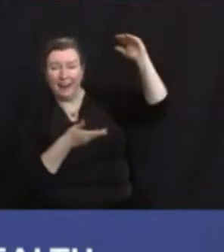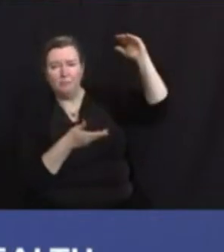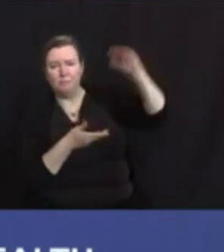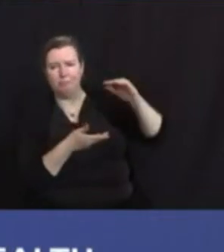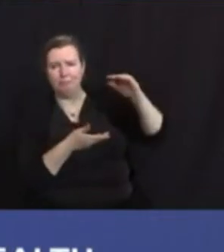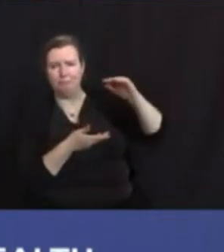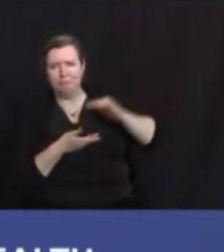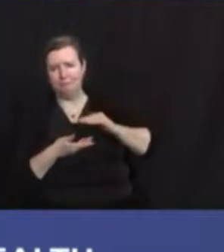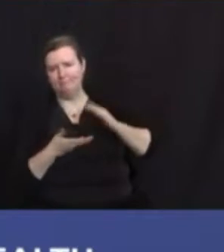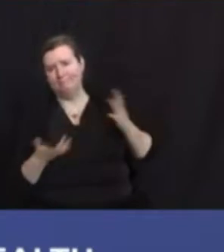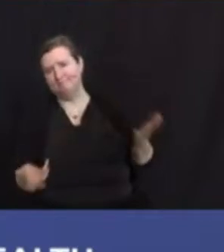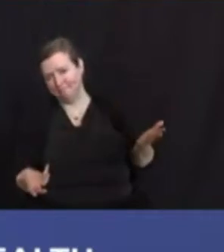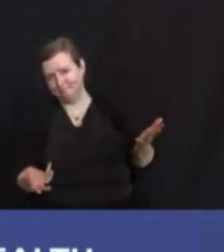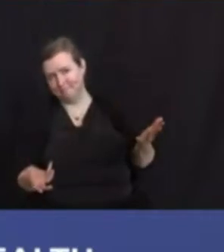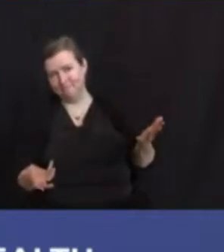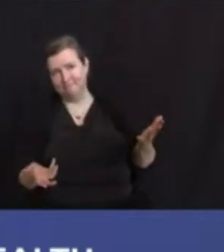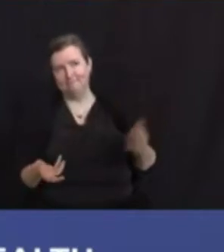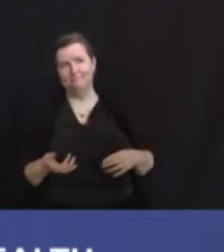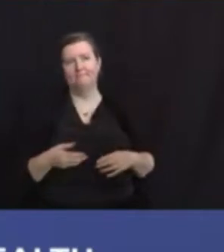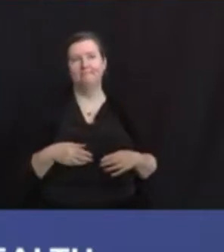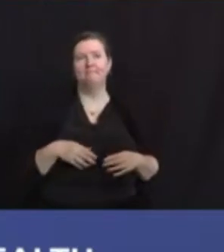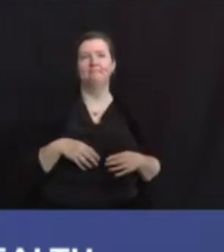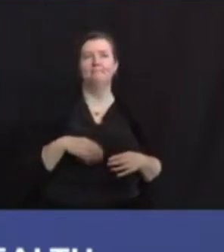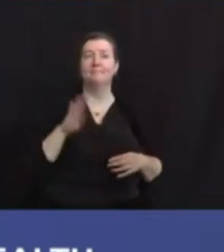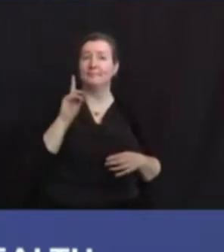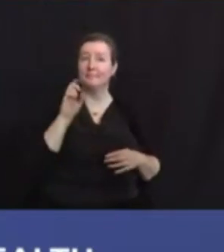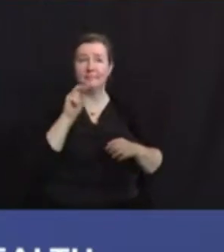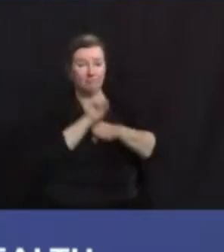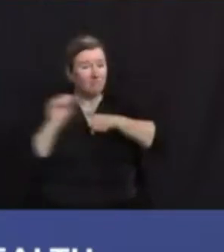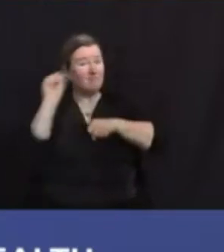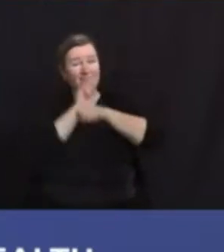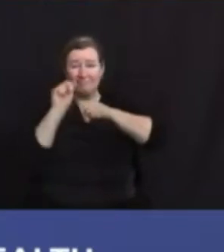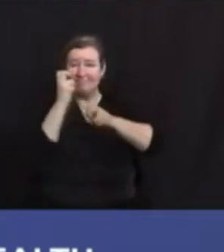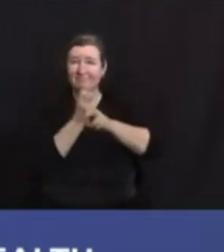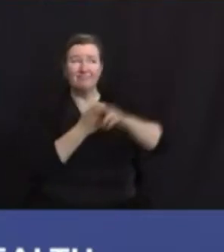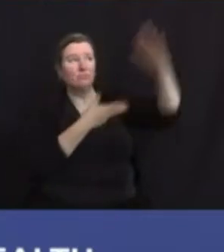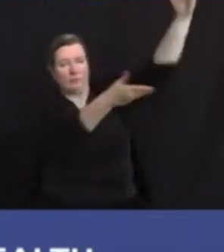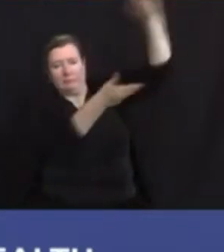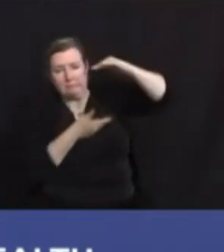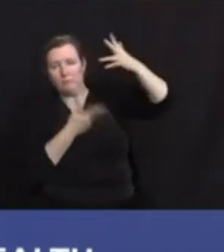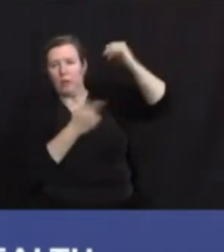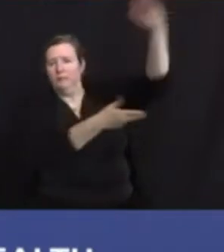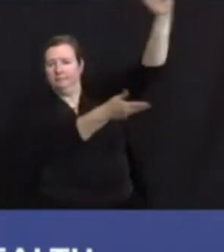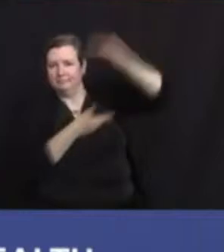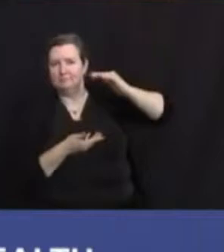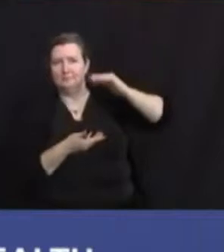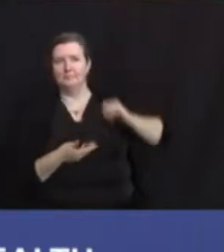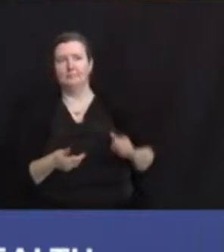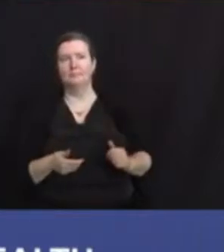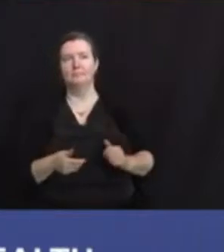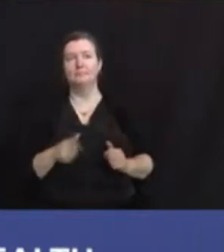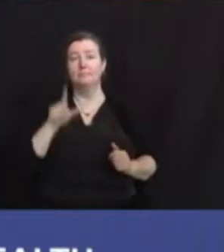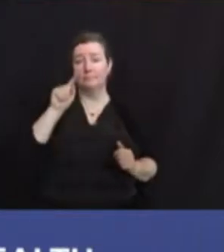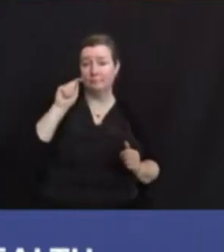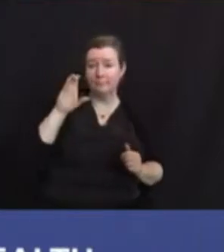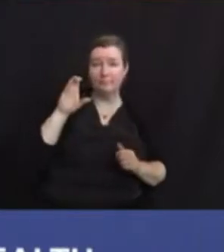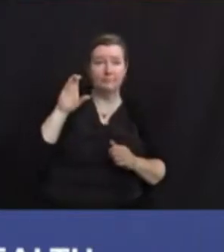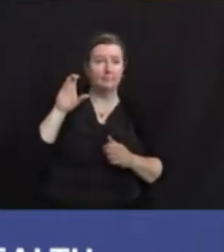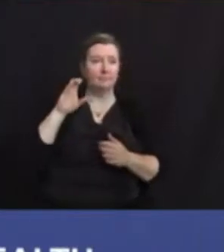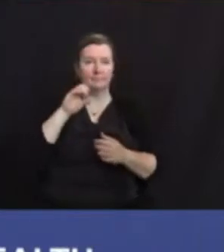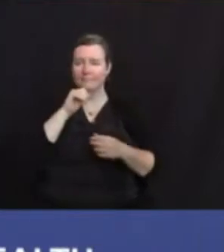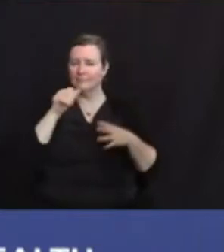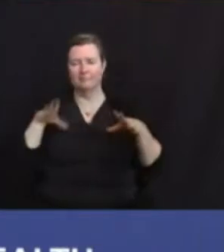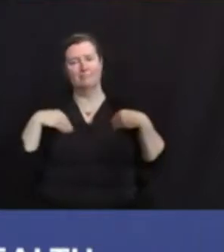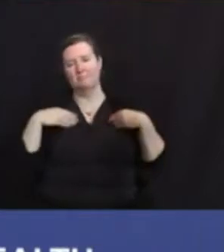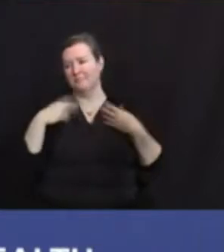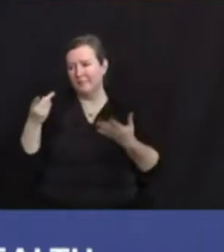progress to back and fill on that. The long-term care piece of this was not acceptable. I don't know how else to put that. There's a federal